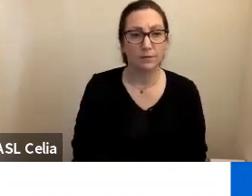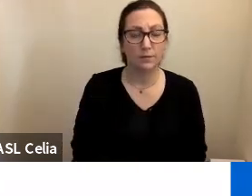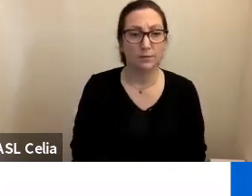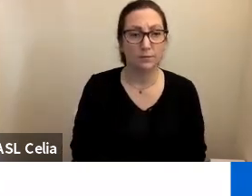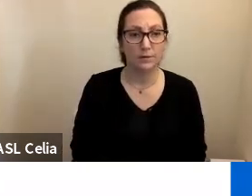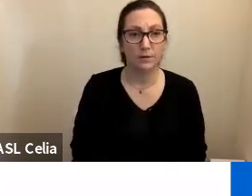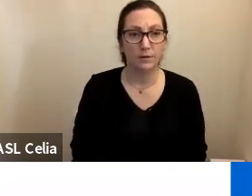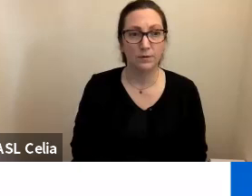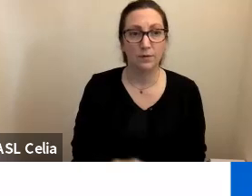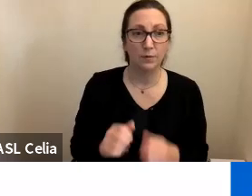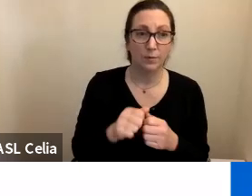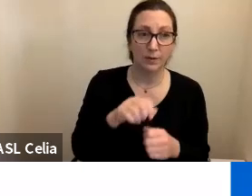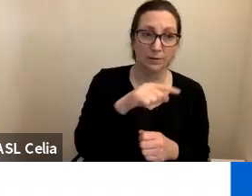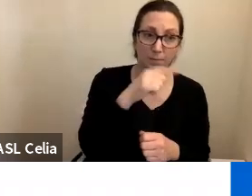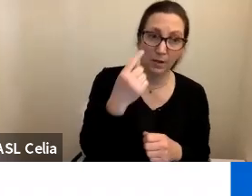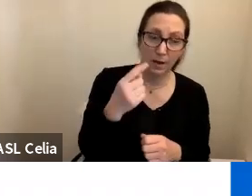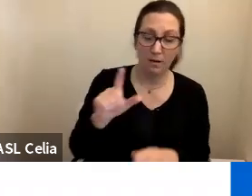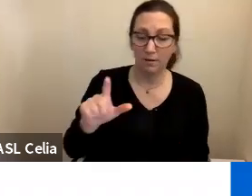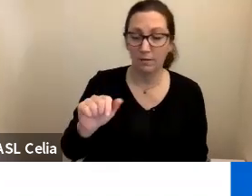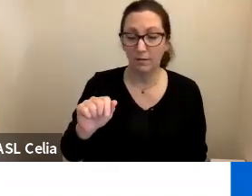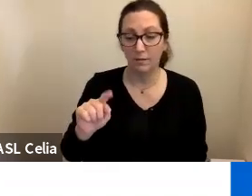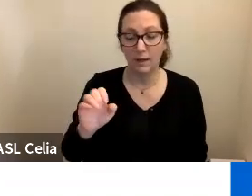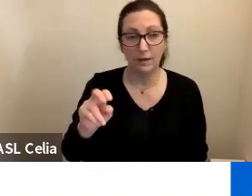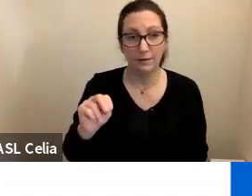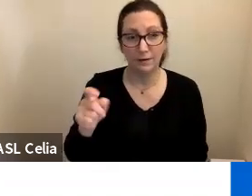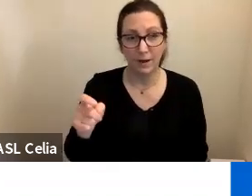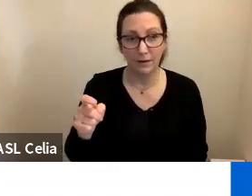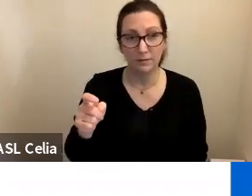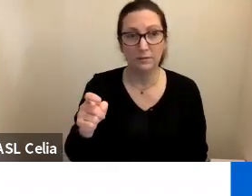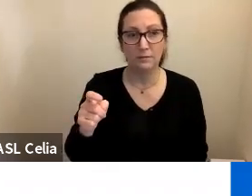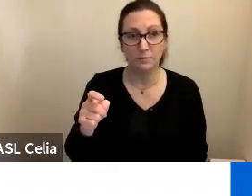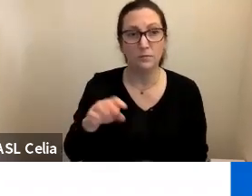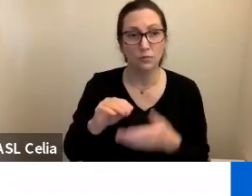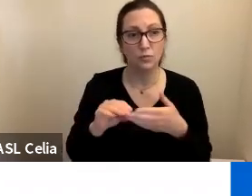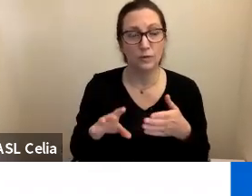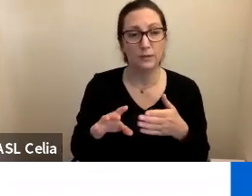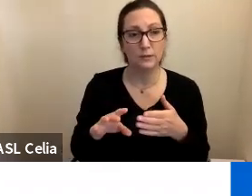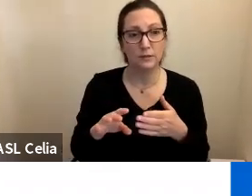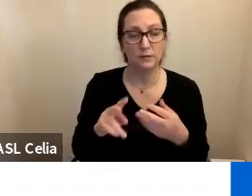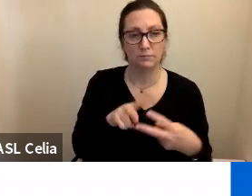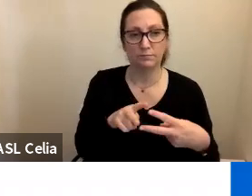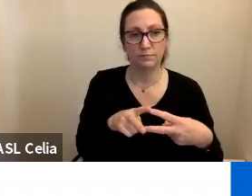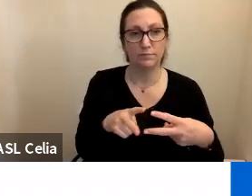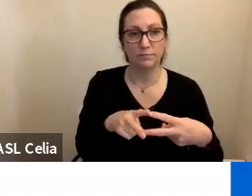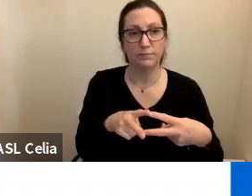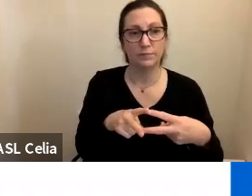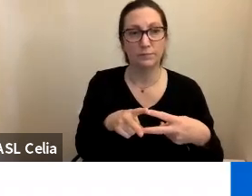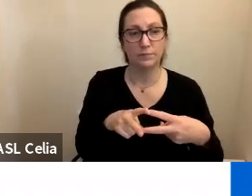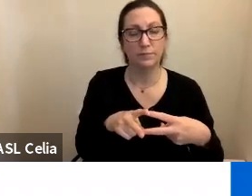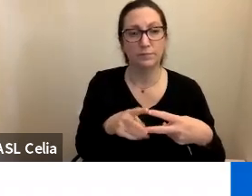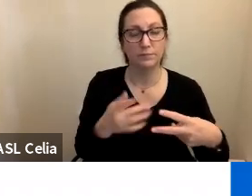That among Black and Latinx students and multi-race students, well, Black and Latinx students in particular,